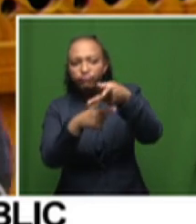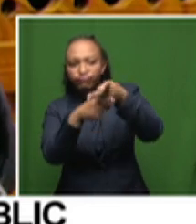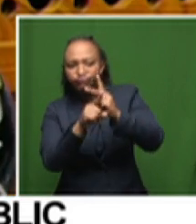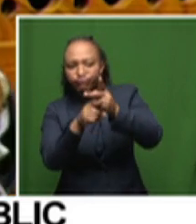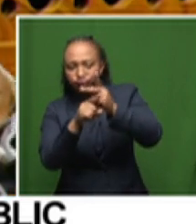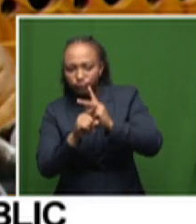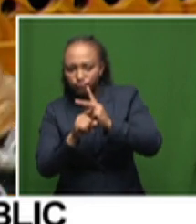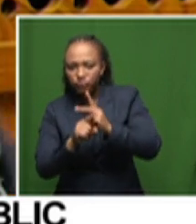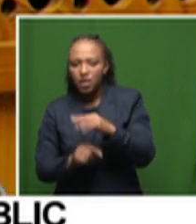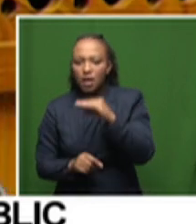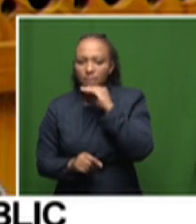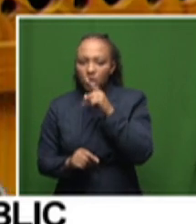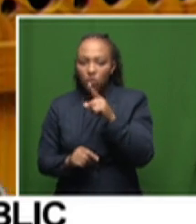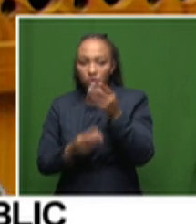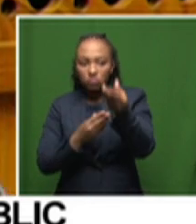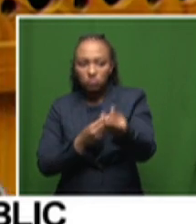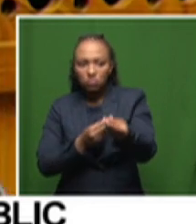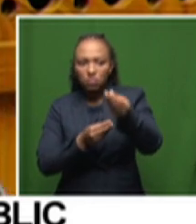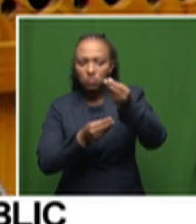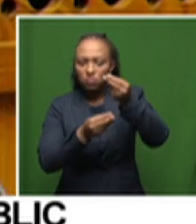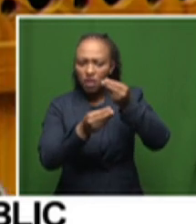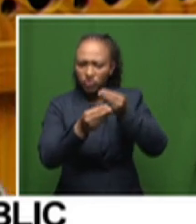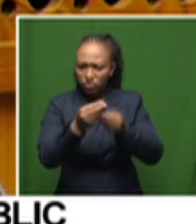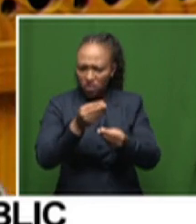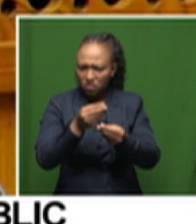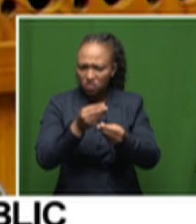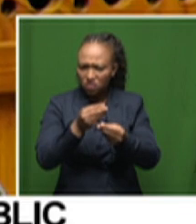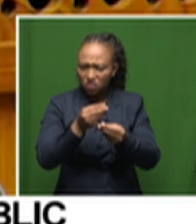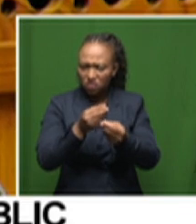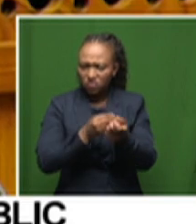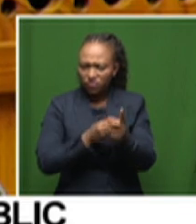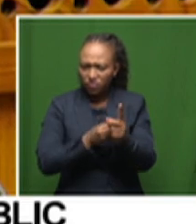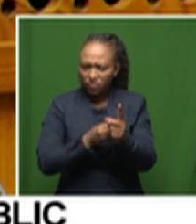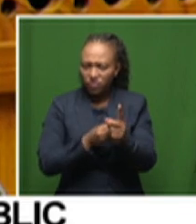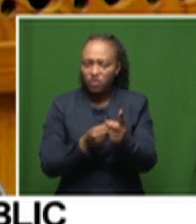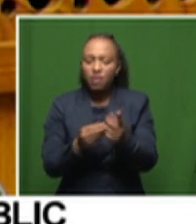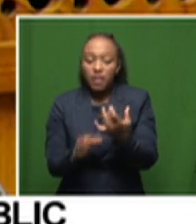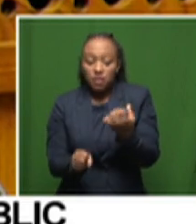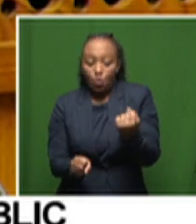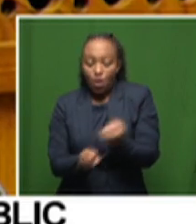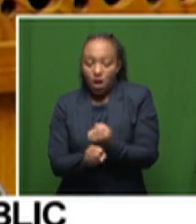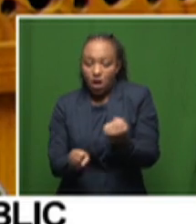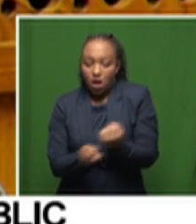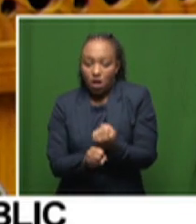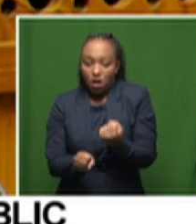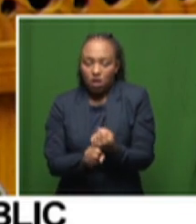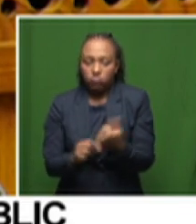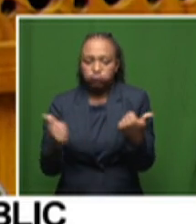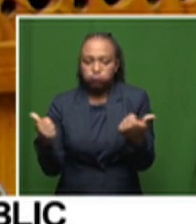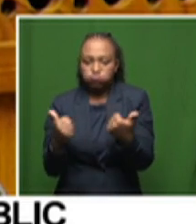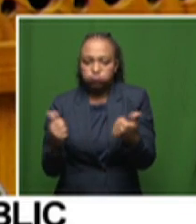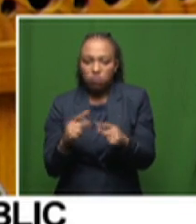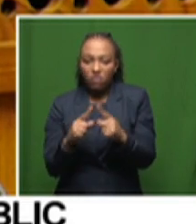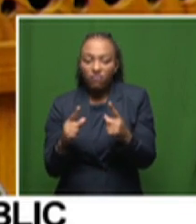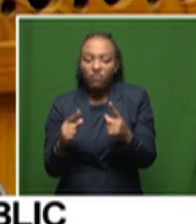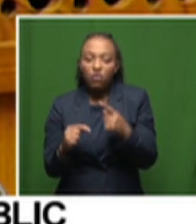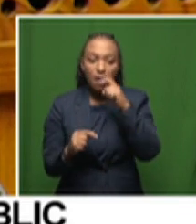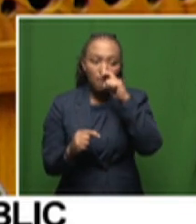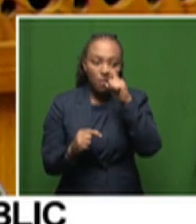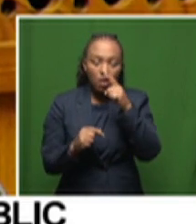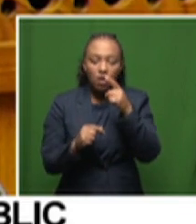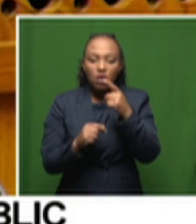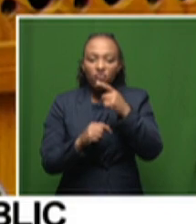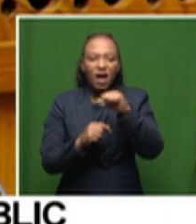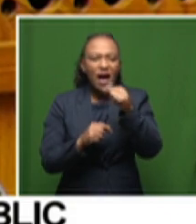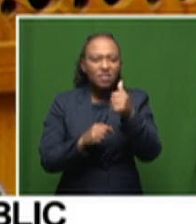In other words, exchange controls. Work is well advanced to modernize the cross-border flows